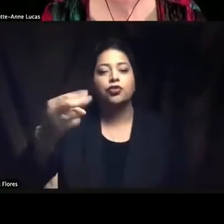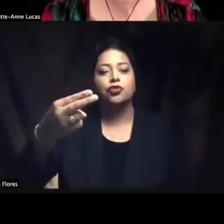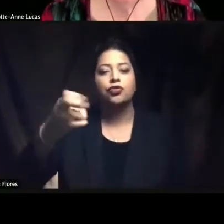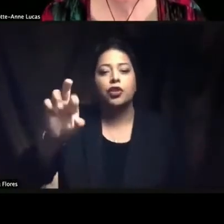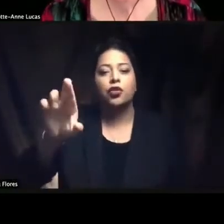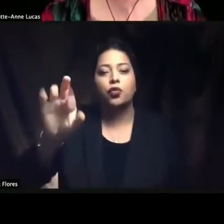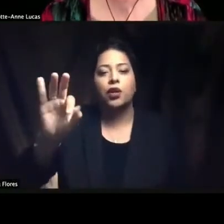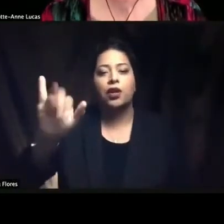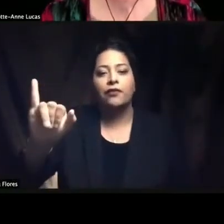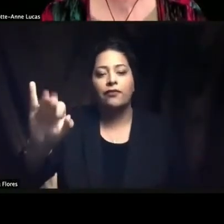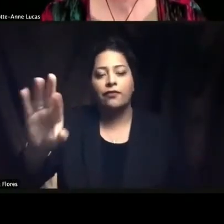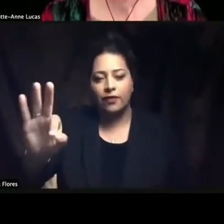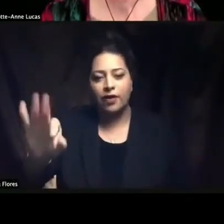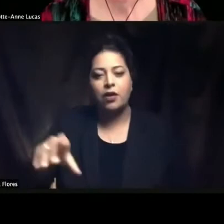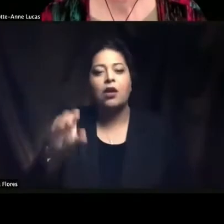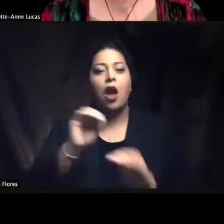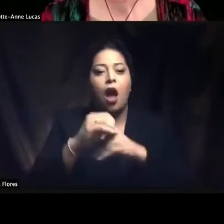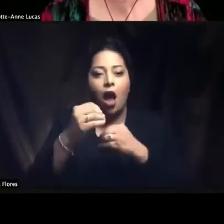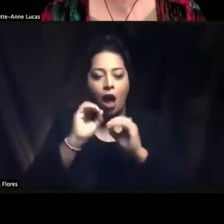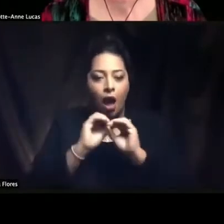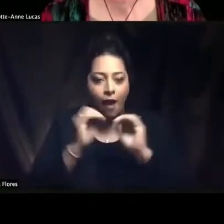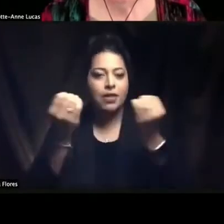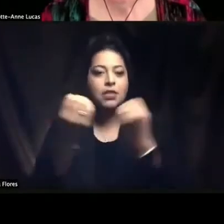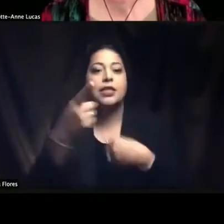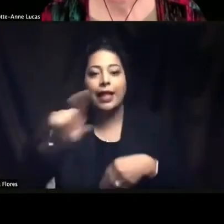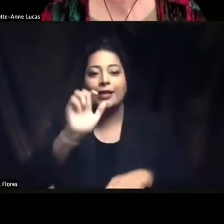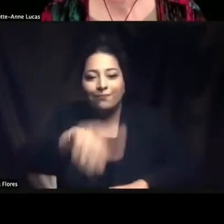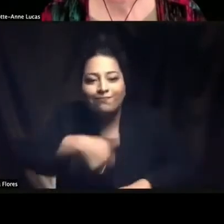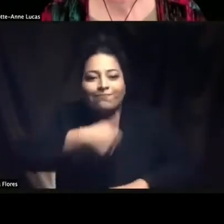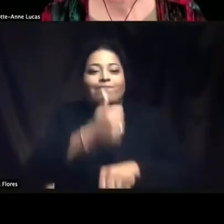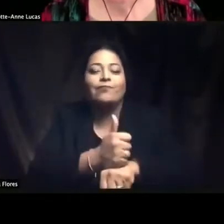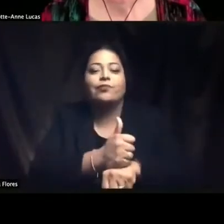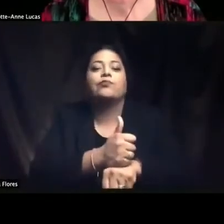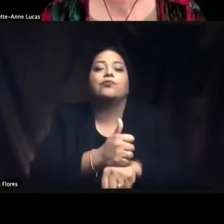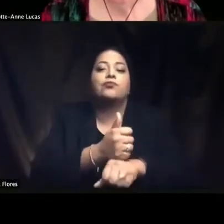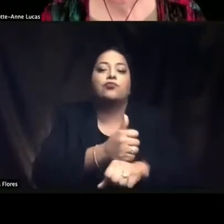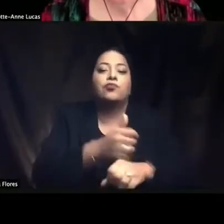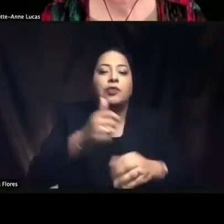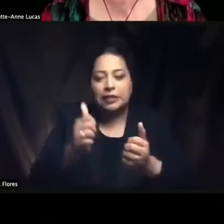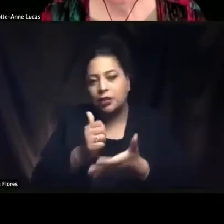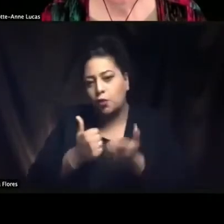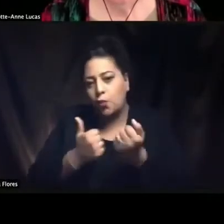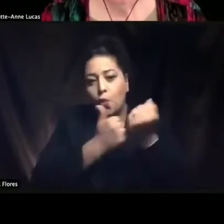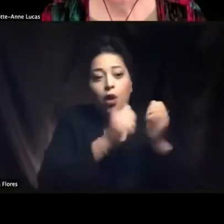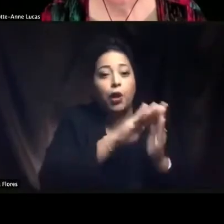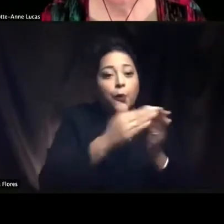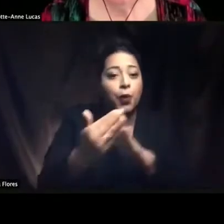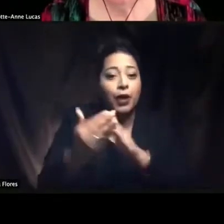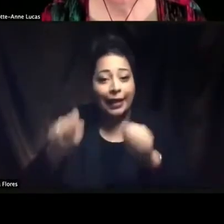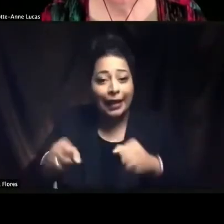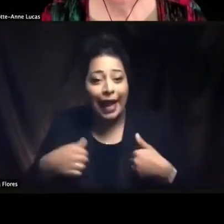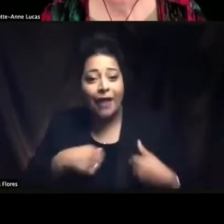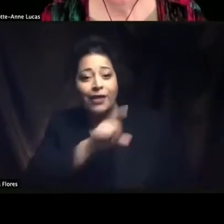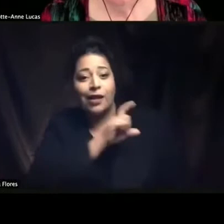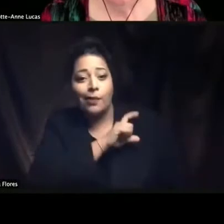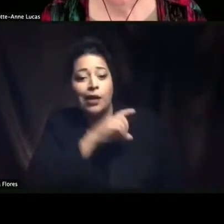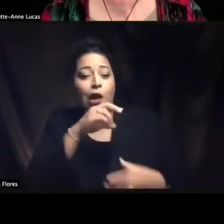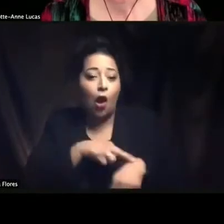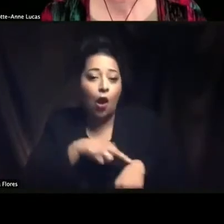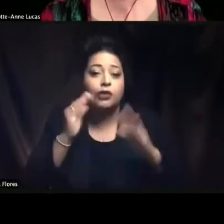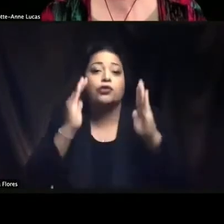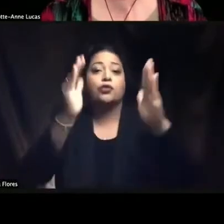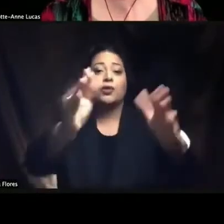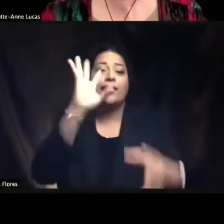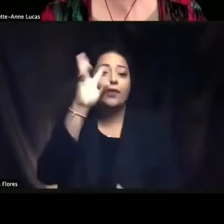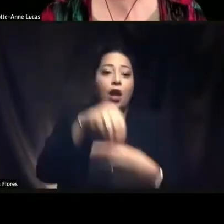constable's office, and our police have programs to help implement the community so we can have more community policing and individuals who are involved